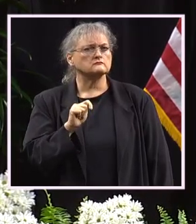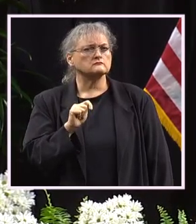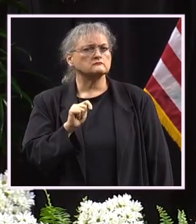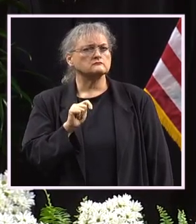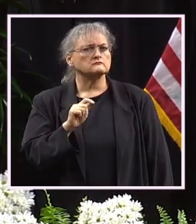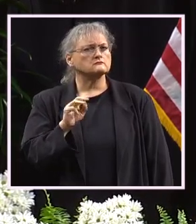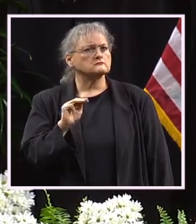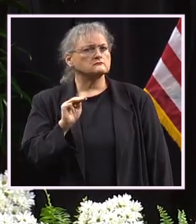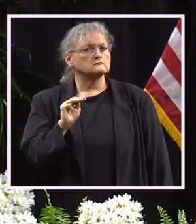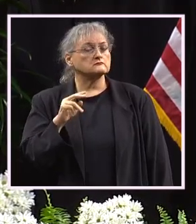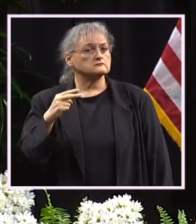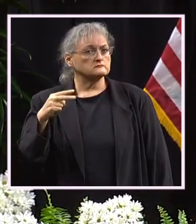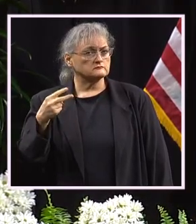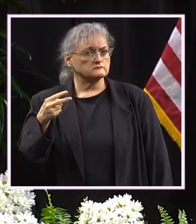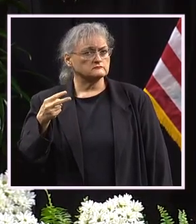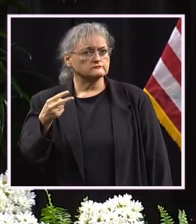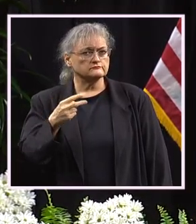II.